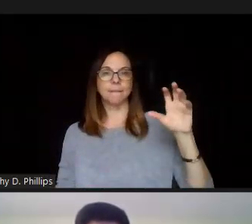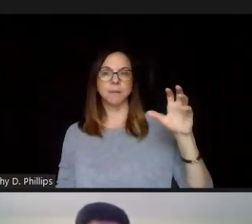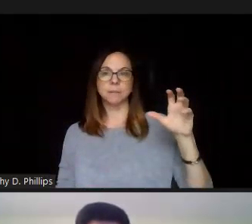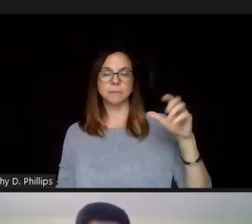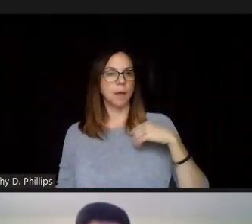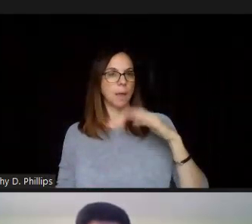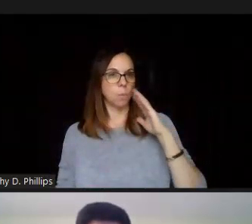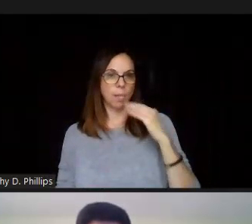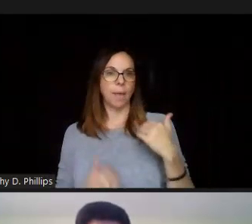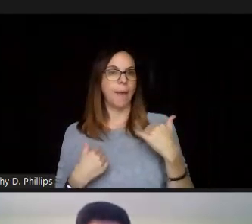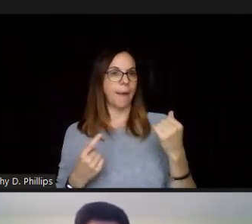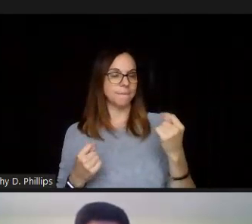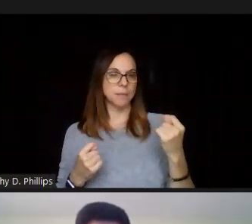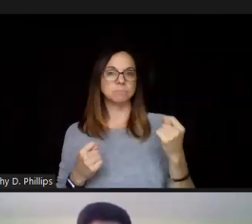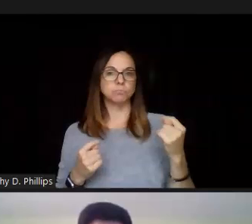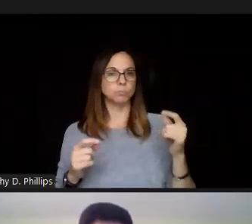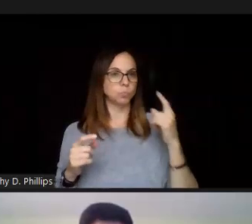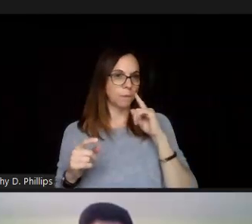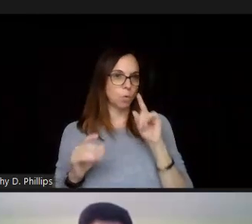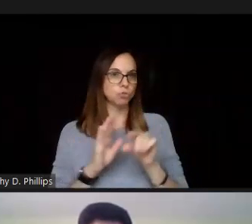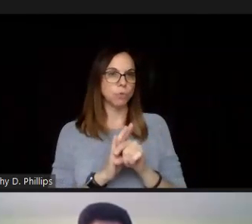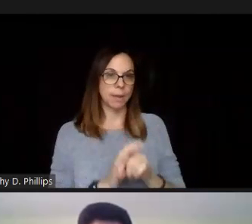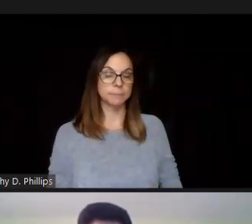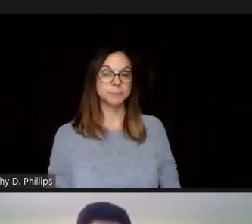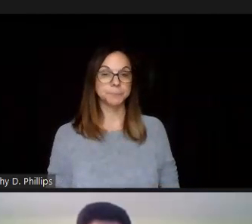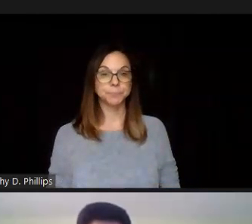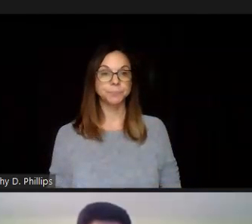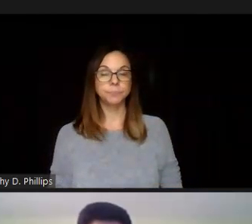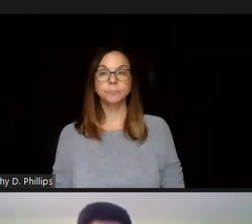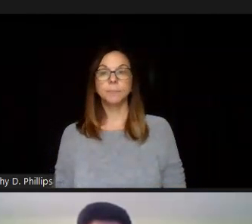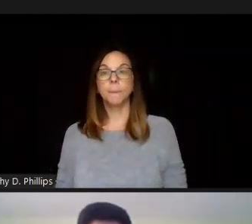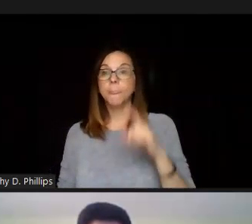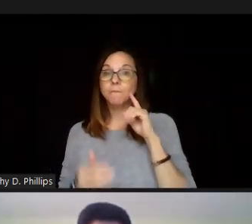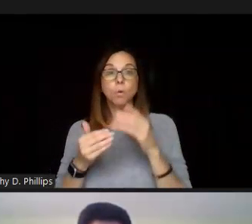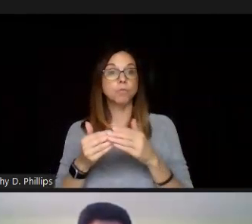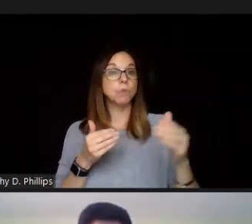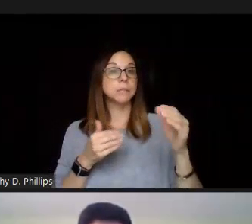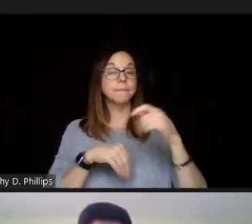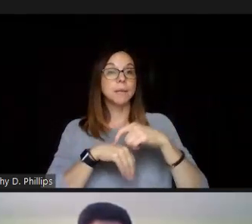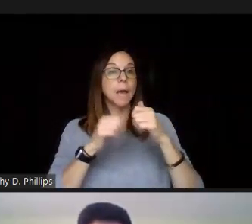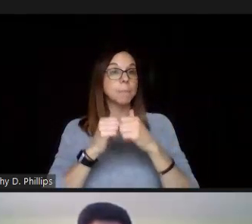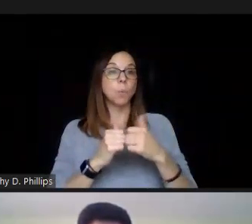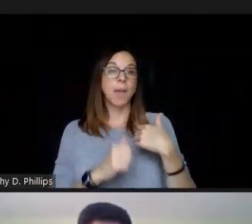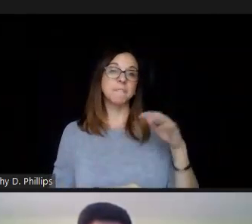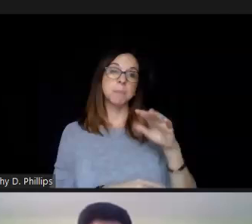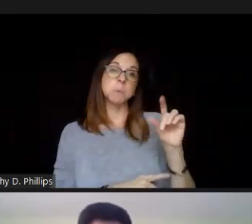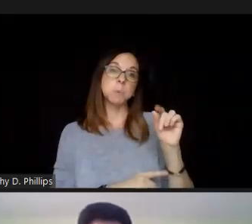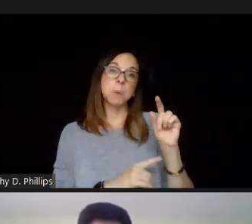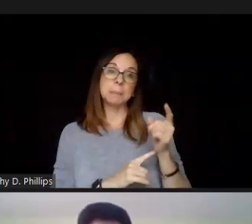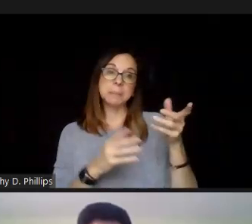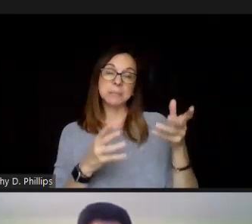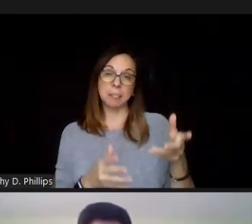will have it to be able to grade. Okay. So for the rest of our time together, we've got just about 20 minutes